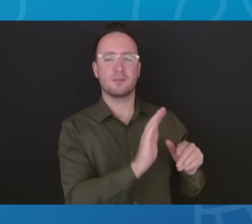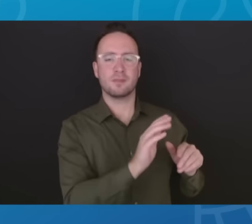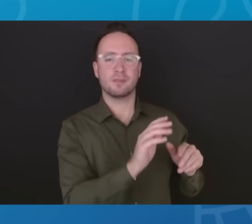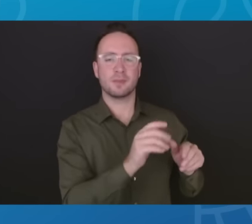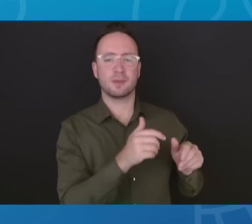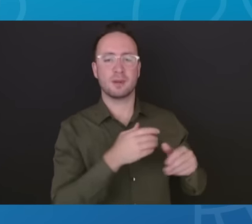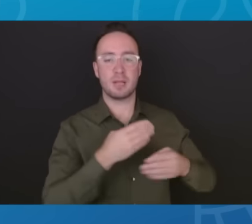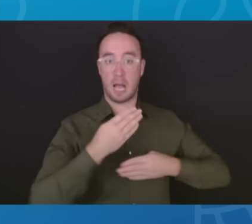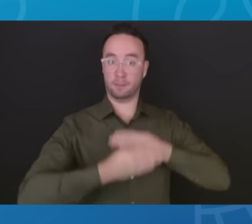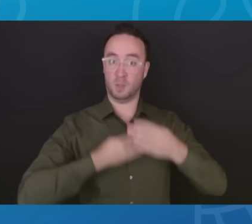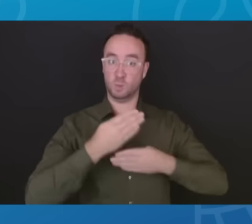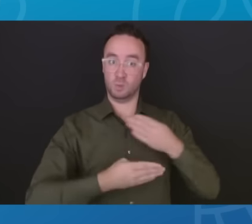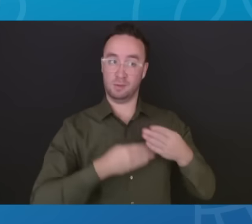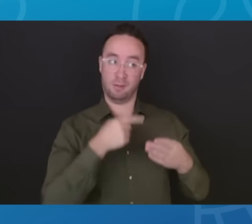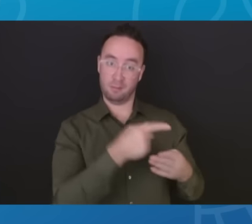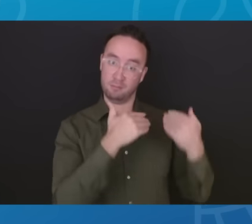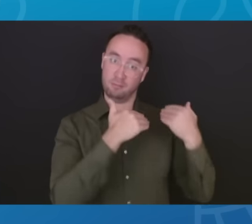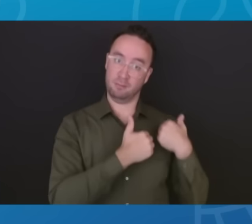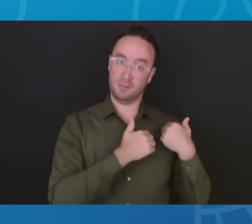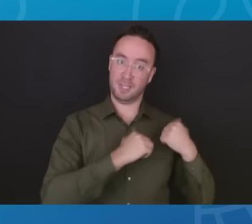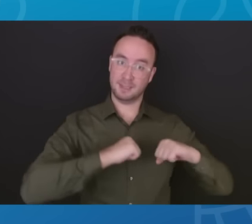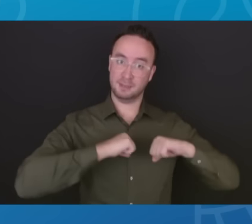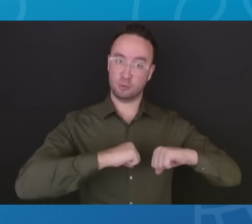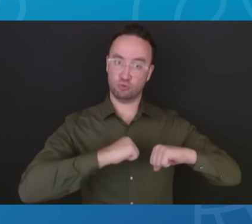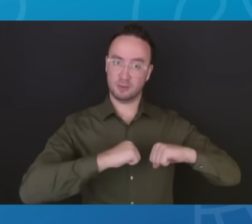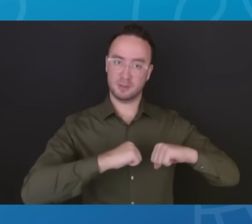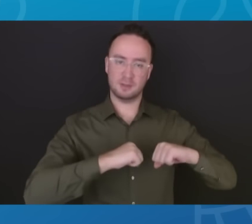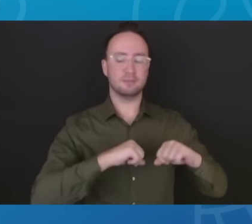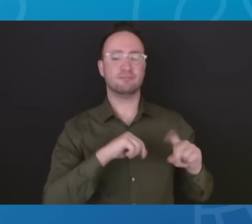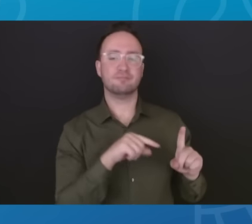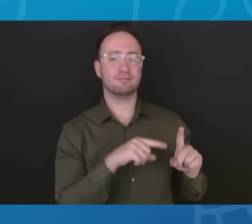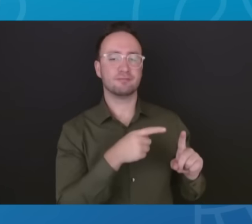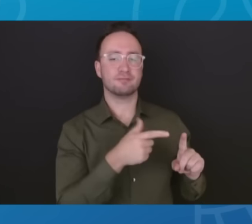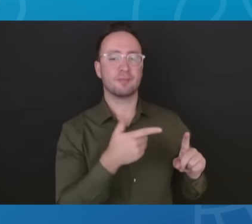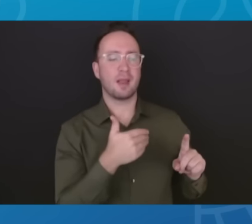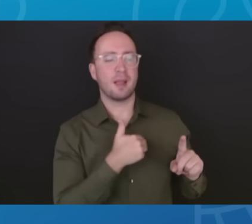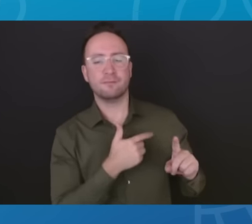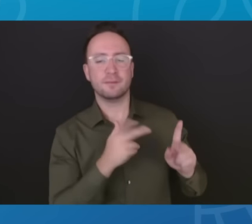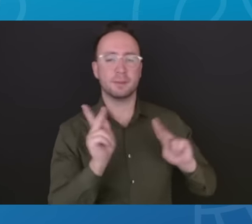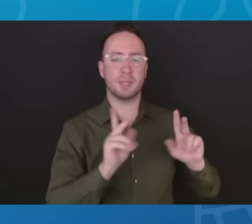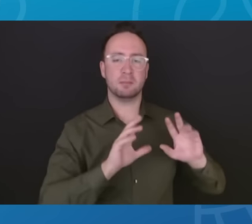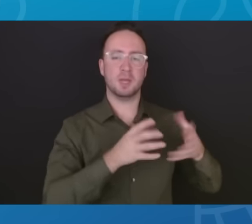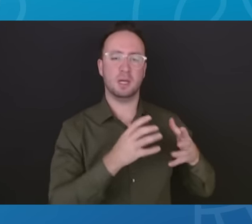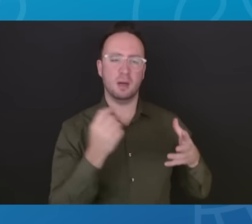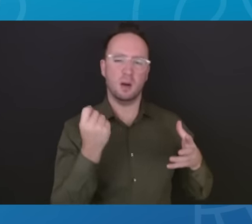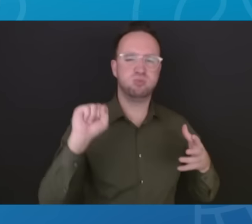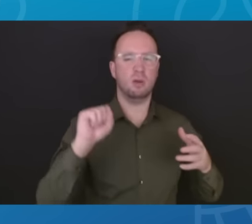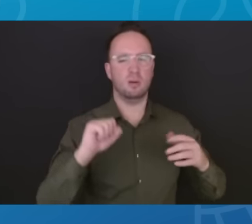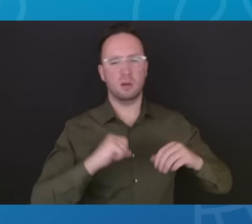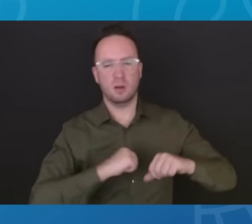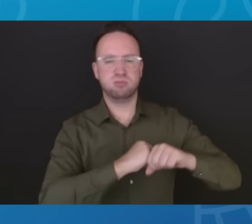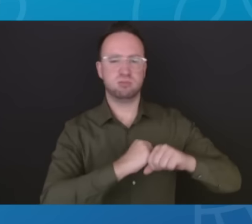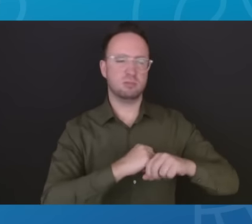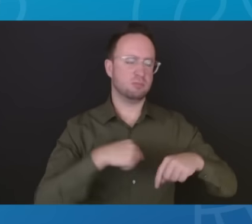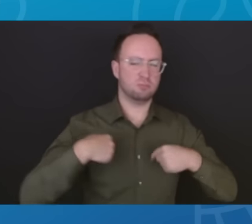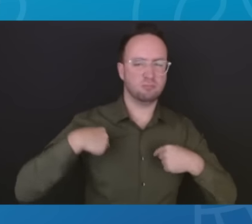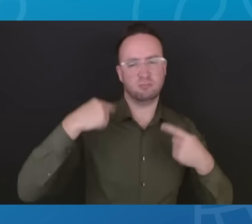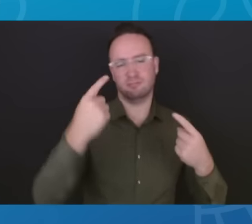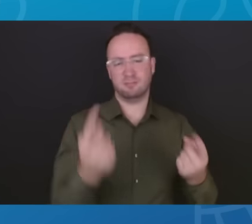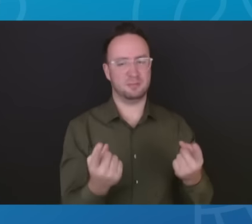arms and the ability to thwart state security for many years. So it is a different comparison. So I just note that